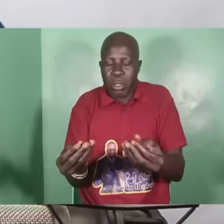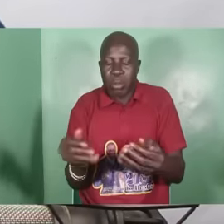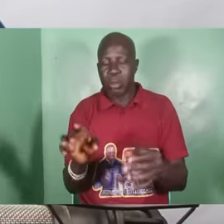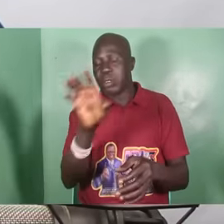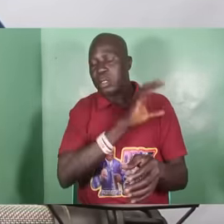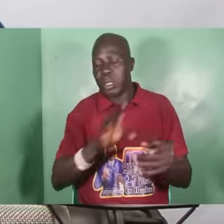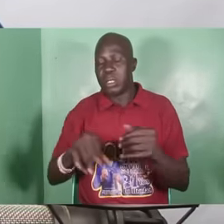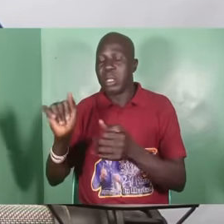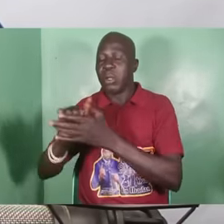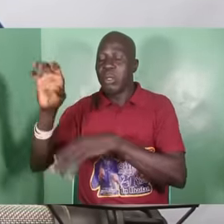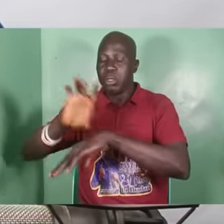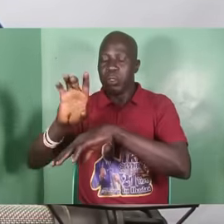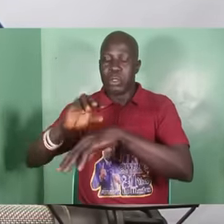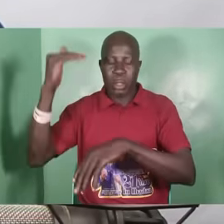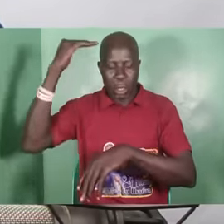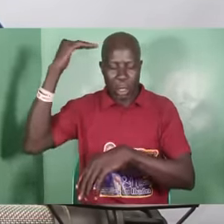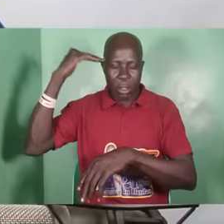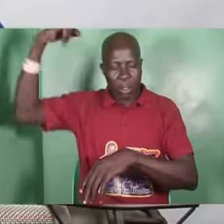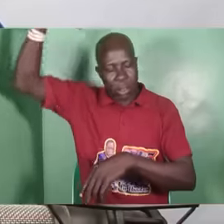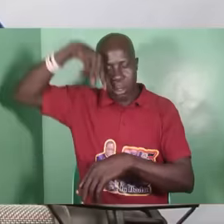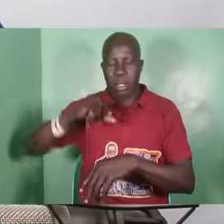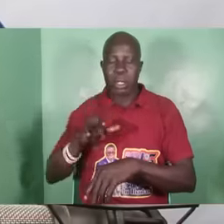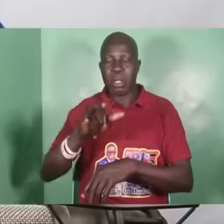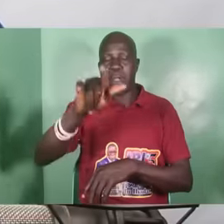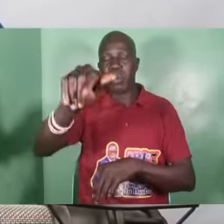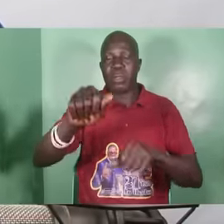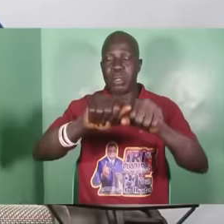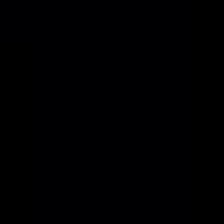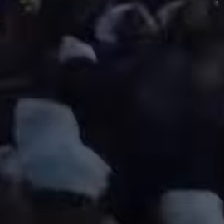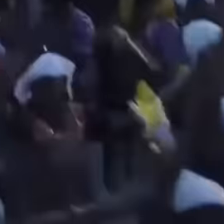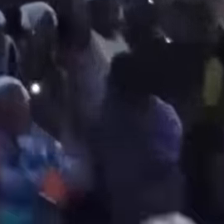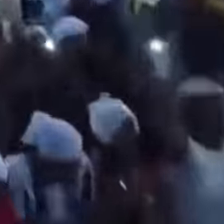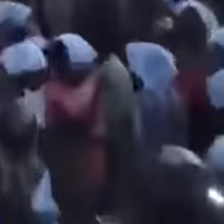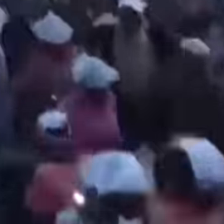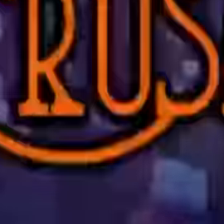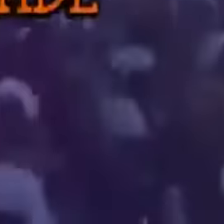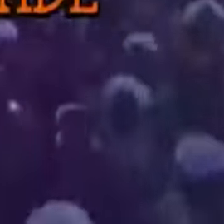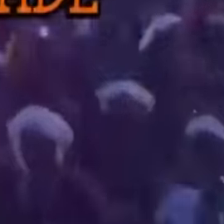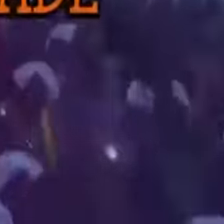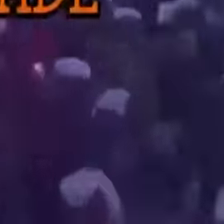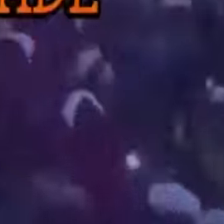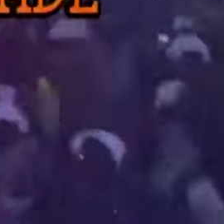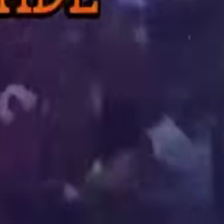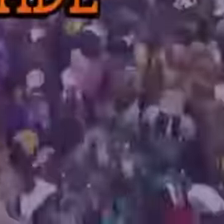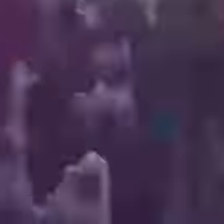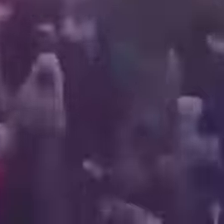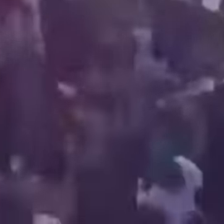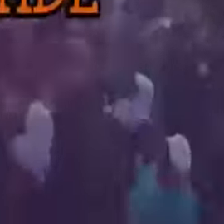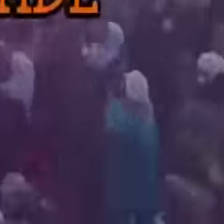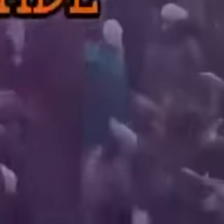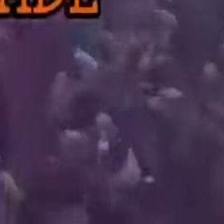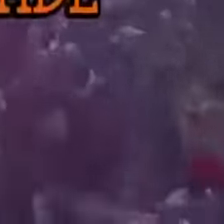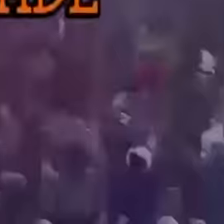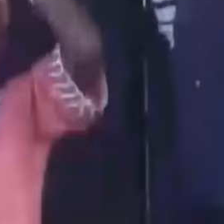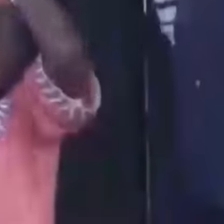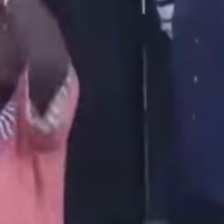Reality ti olujo wa ni Gbaremu Idobi Airport area ni ilu Ibadan. Oya o suru lere mega city